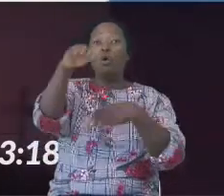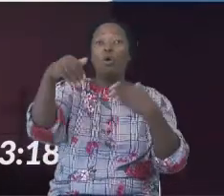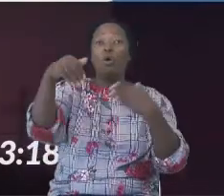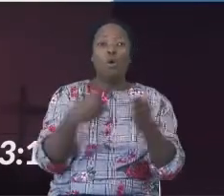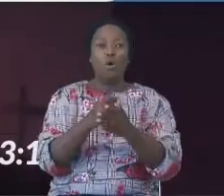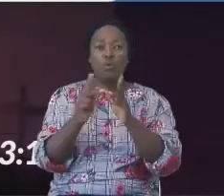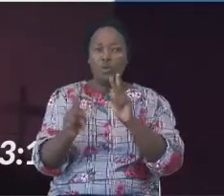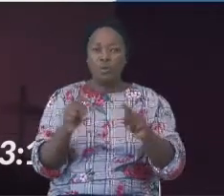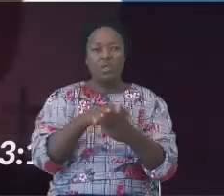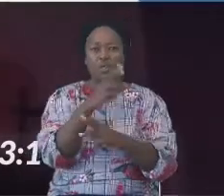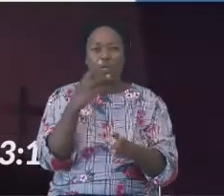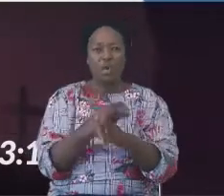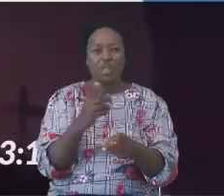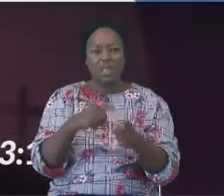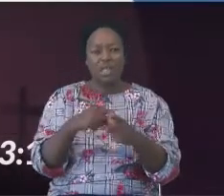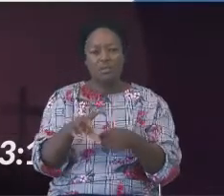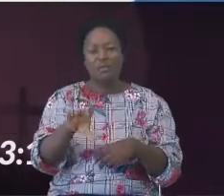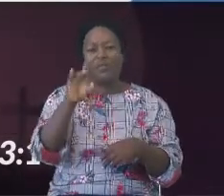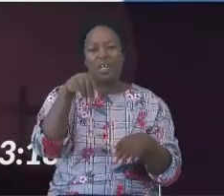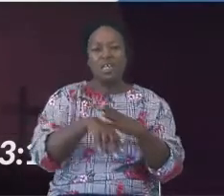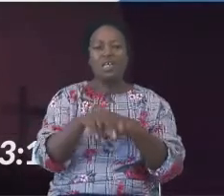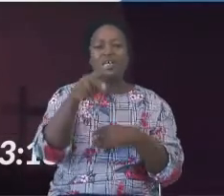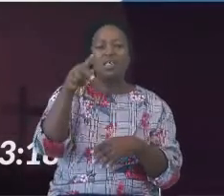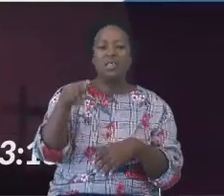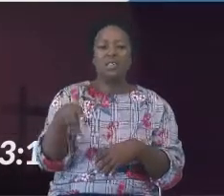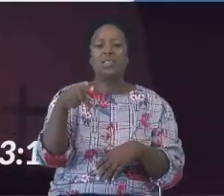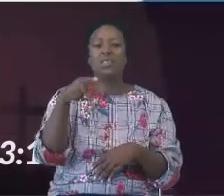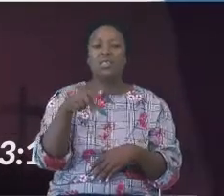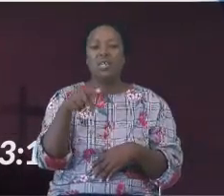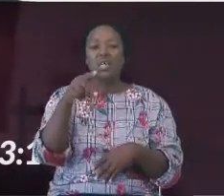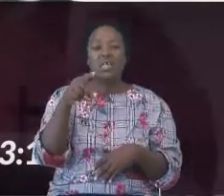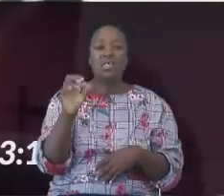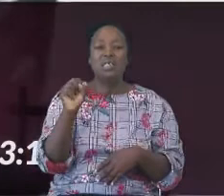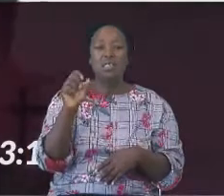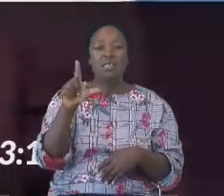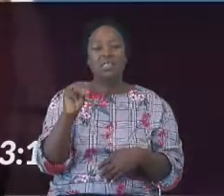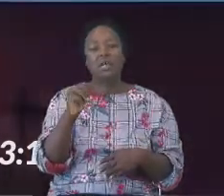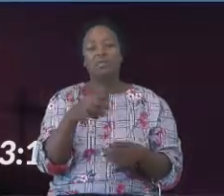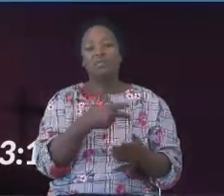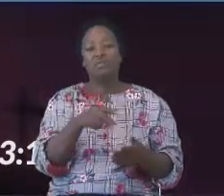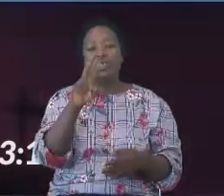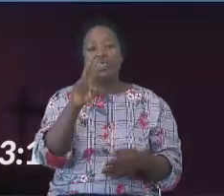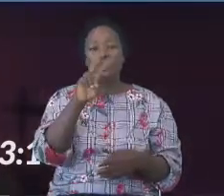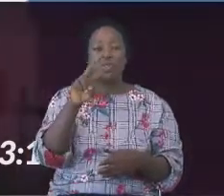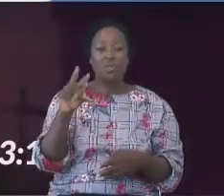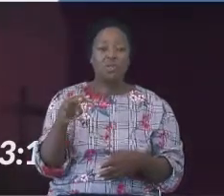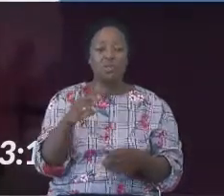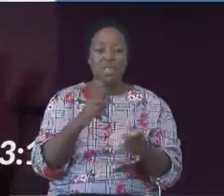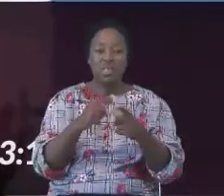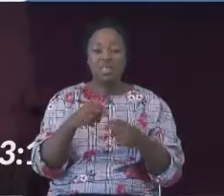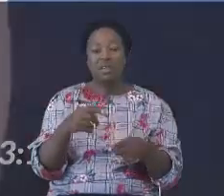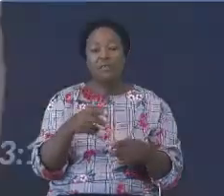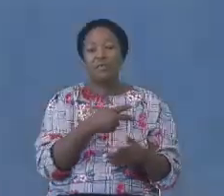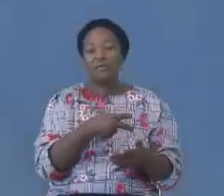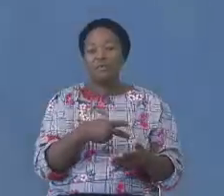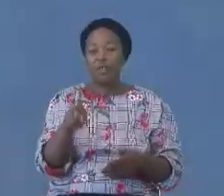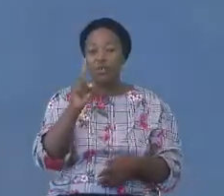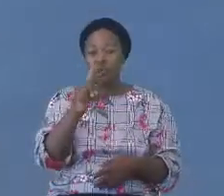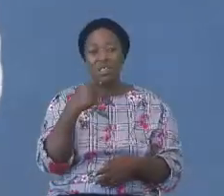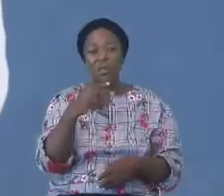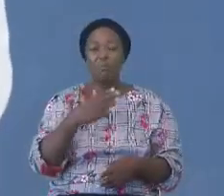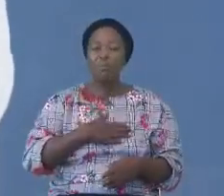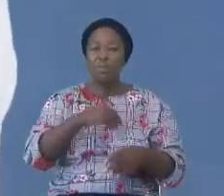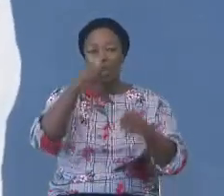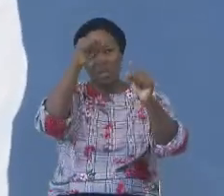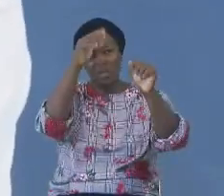the punishment of the sins of the whole of humanity. And you find in Psalm 22 verse 1, my